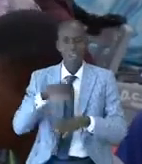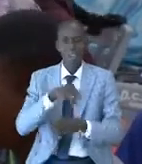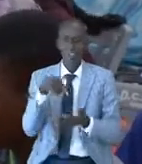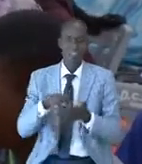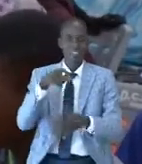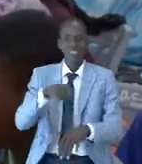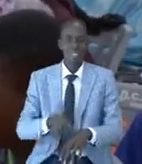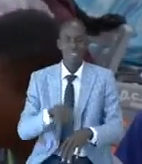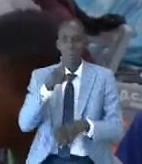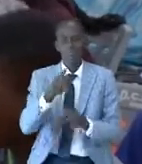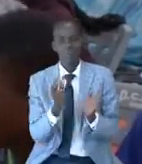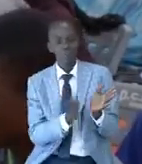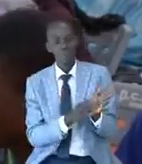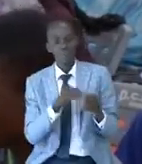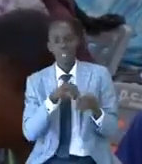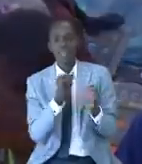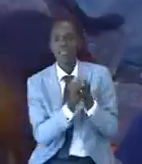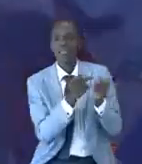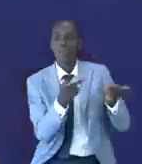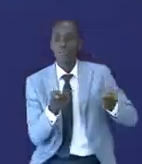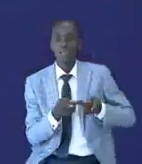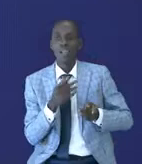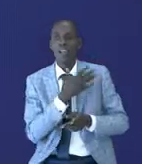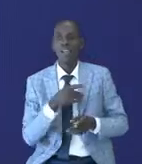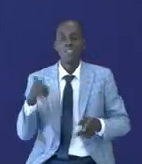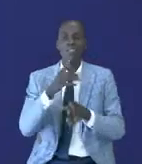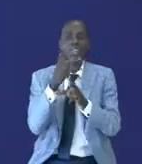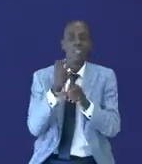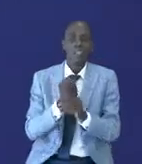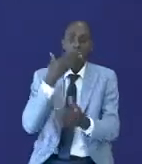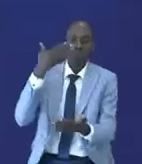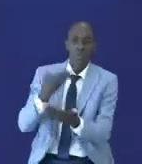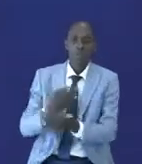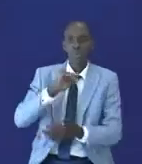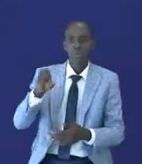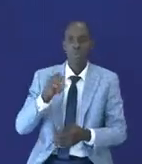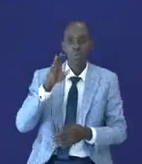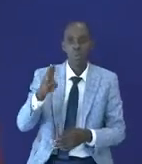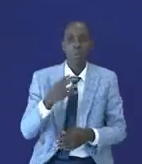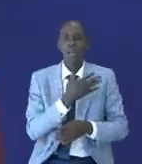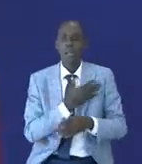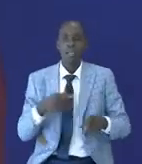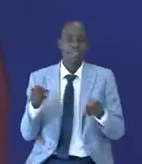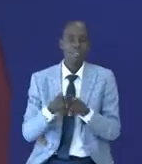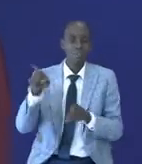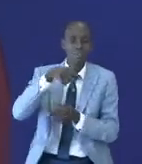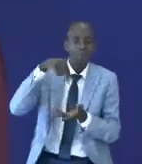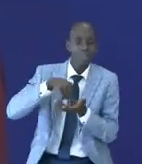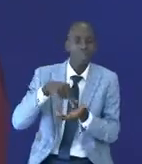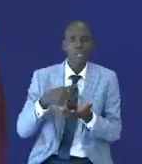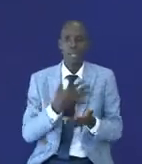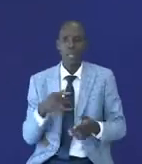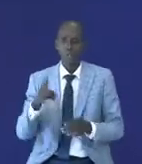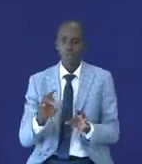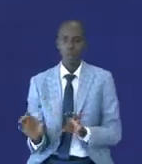schooled in that place, and you got that job, and then as you rise up and you